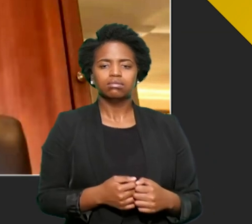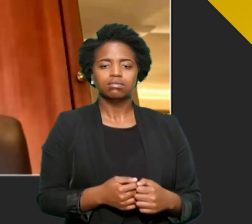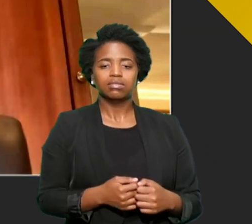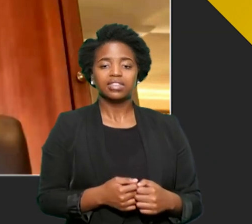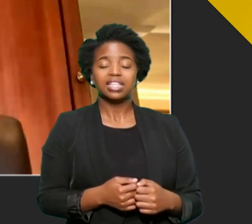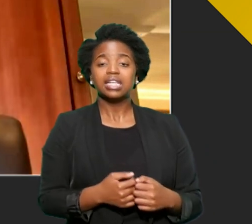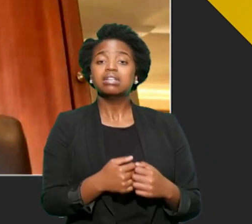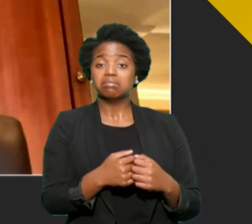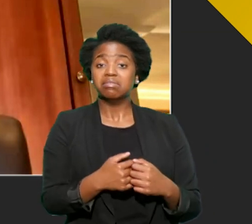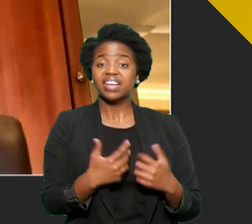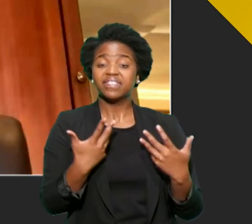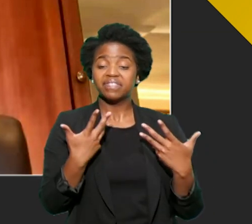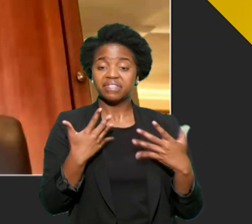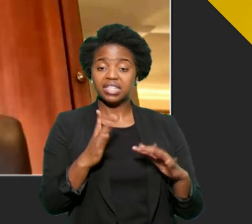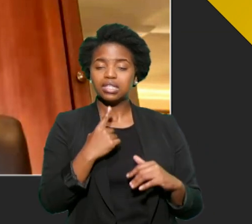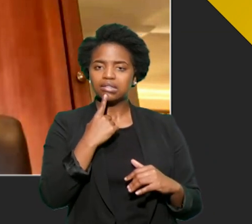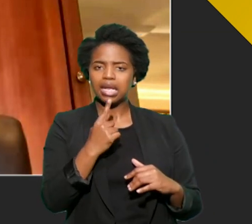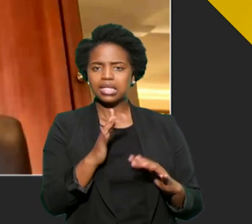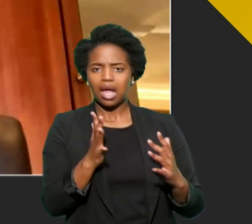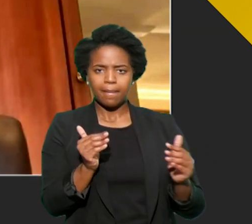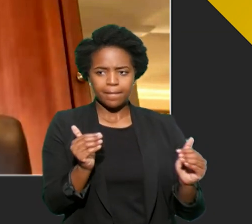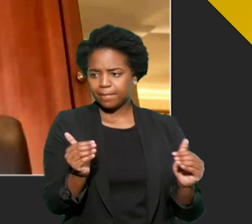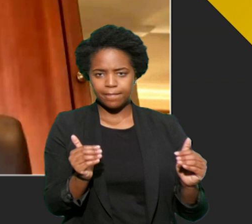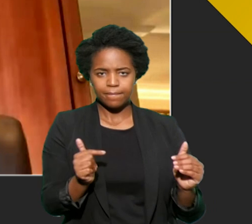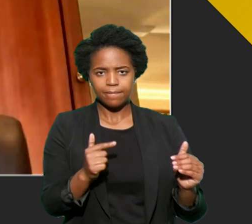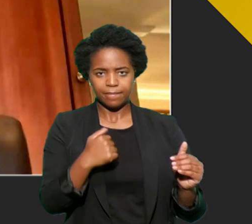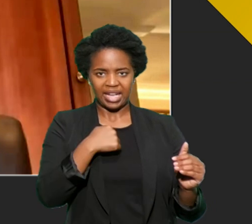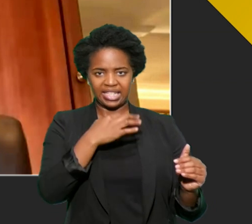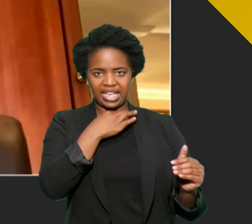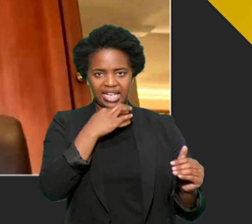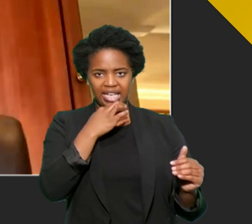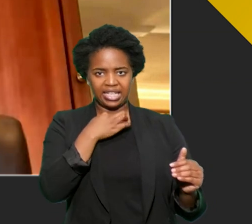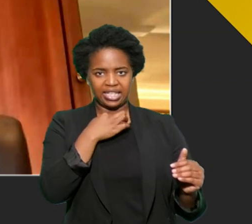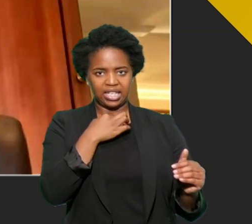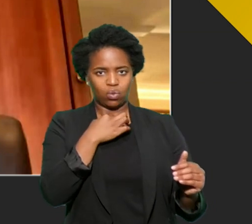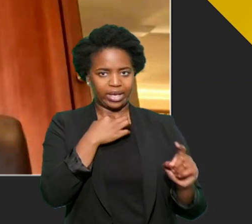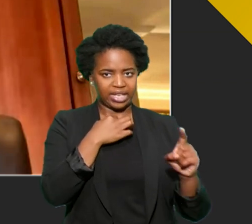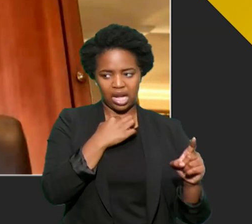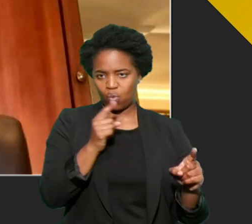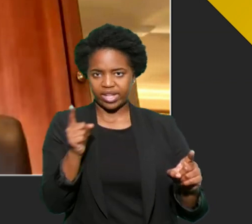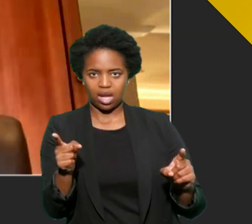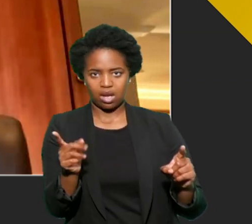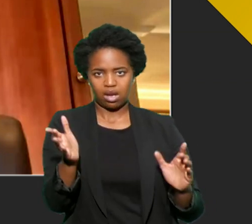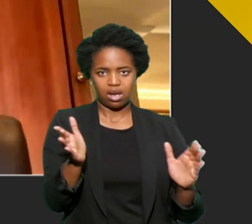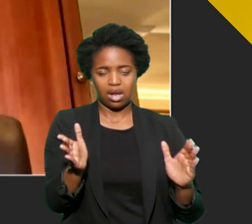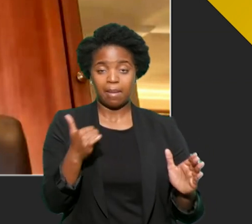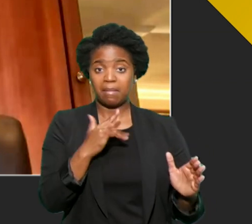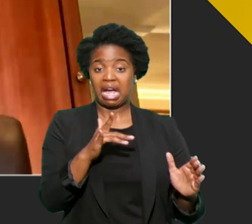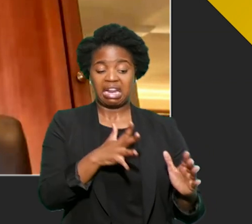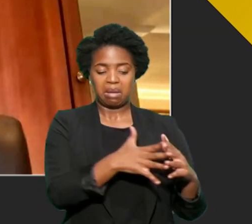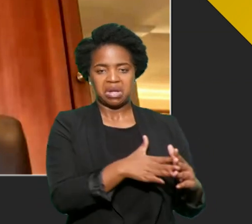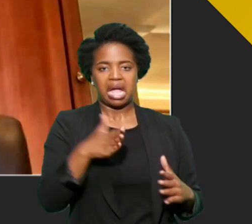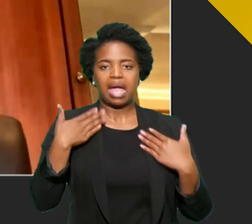made some contractual arrangement with Huawei, that the American government was not happy with it. So you